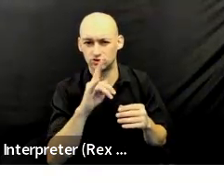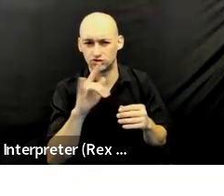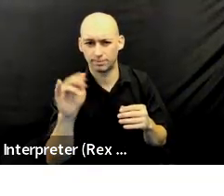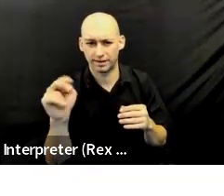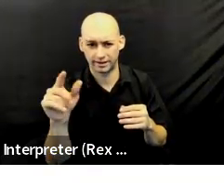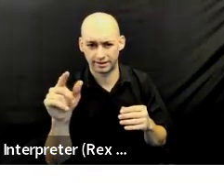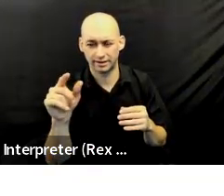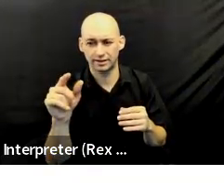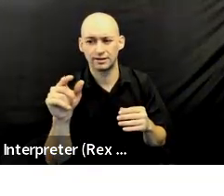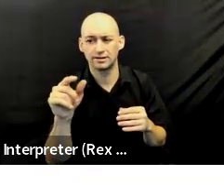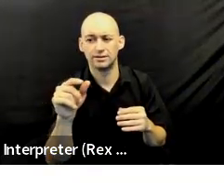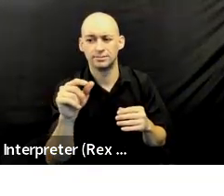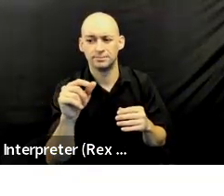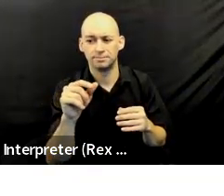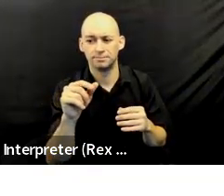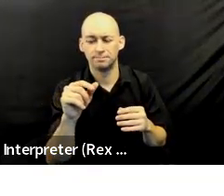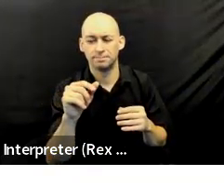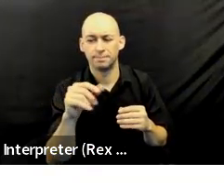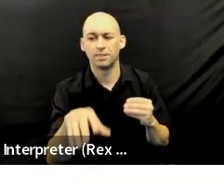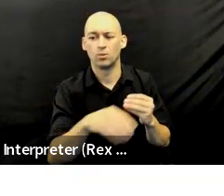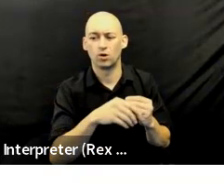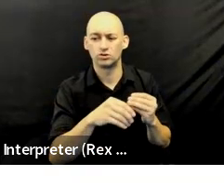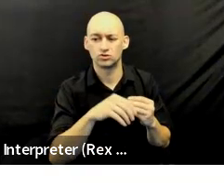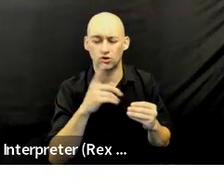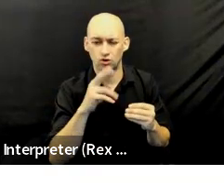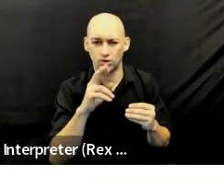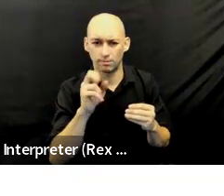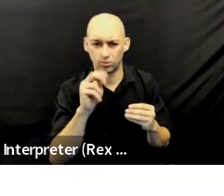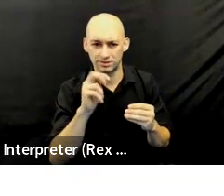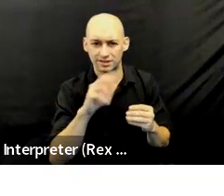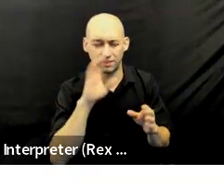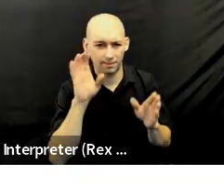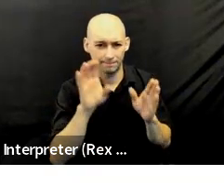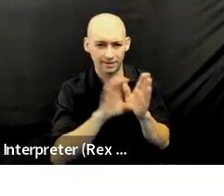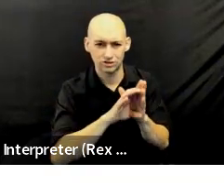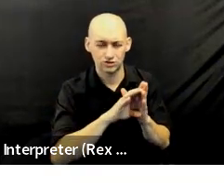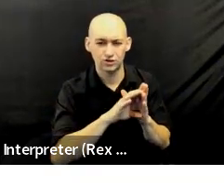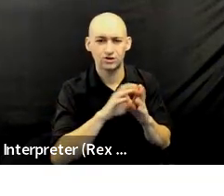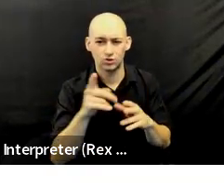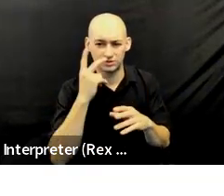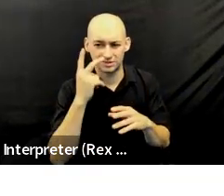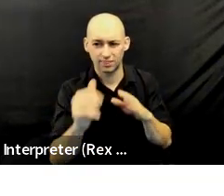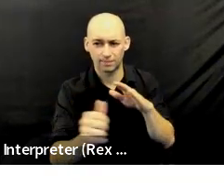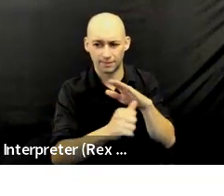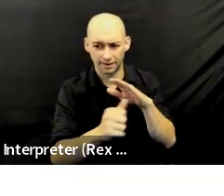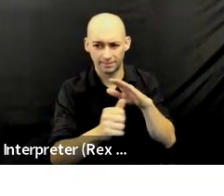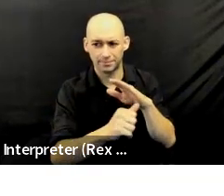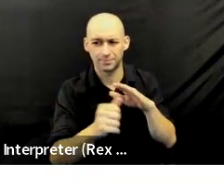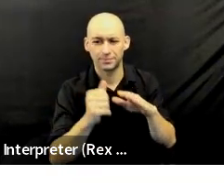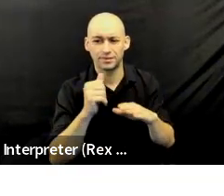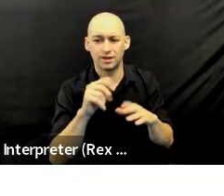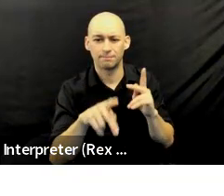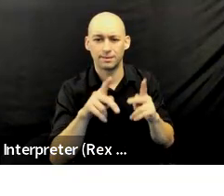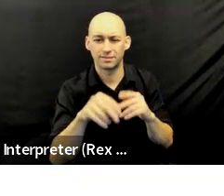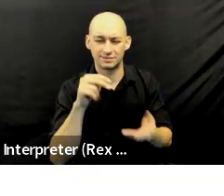directors were also present. The picture, the image that you see at the bottom of the screen there, where the people standing in